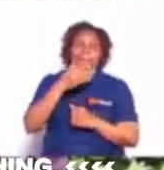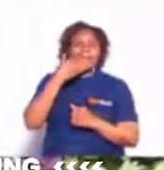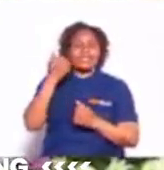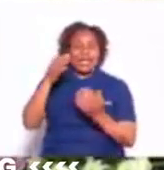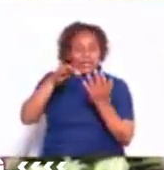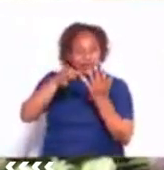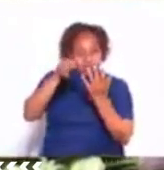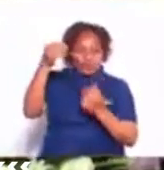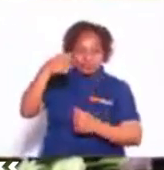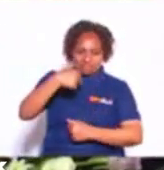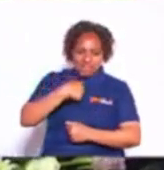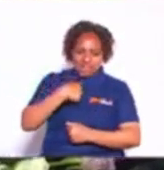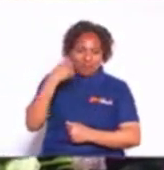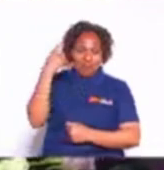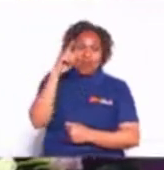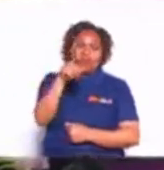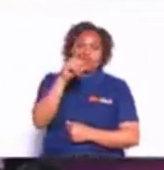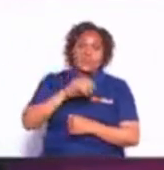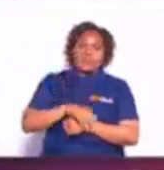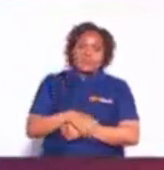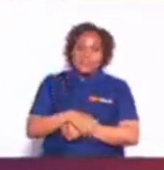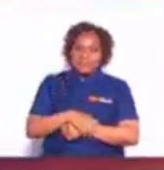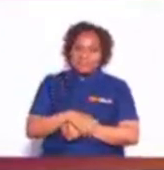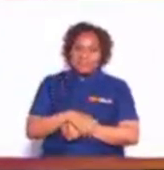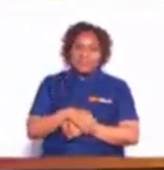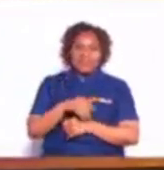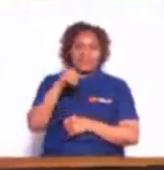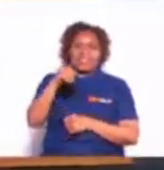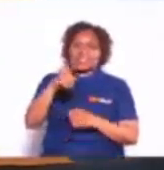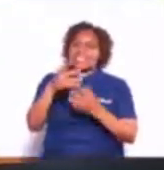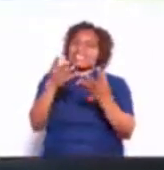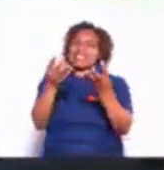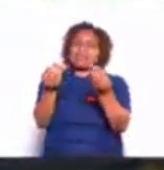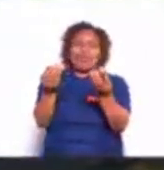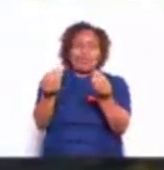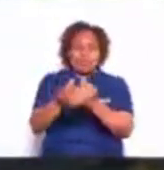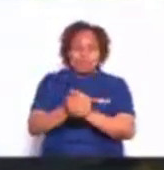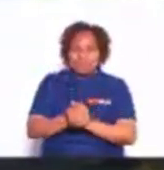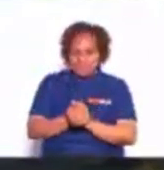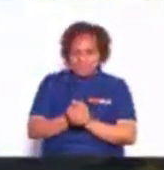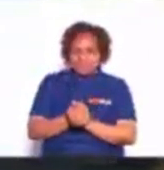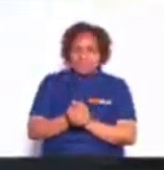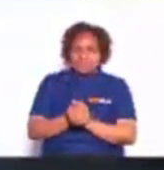choose me for you. It was simple like that.